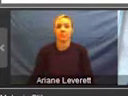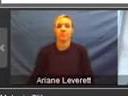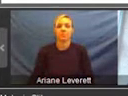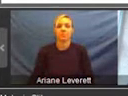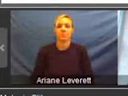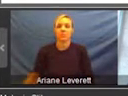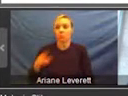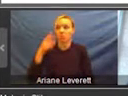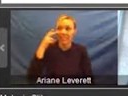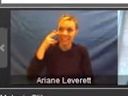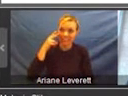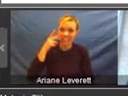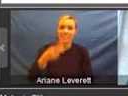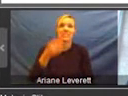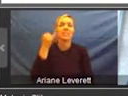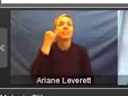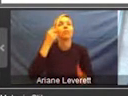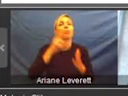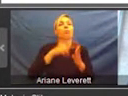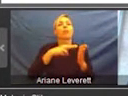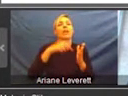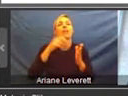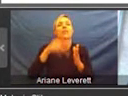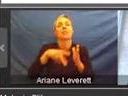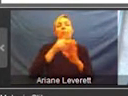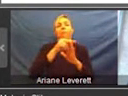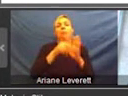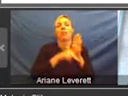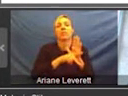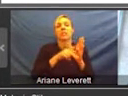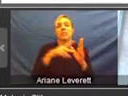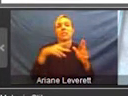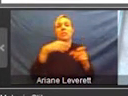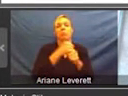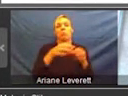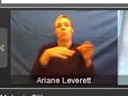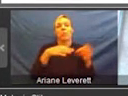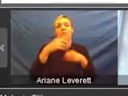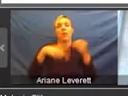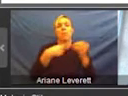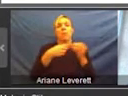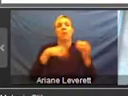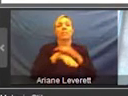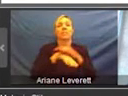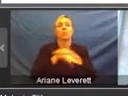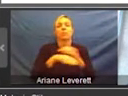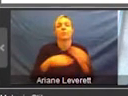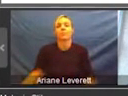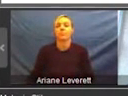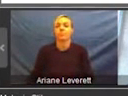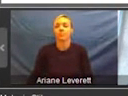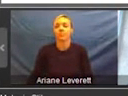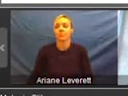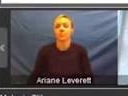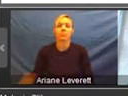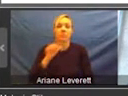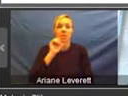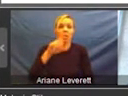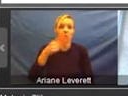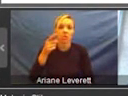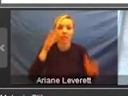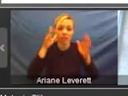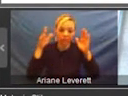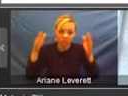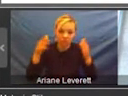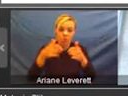on accessibility. It moves beyond the limitations of a mere focus on, for instance, assistive